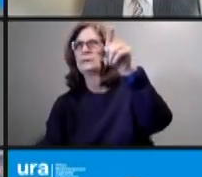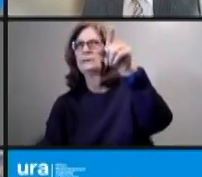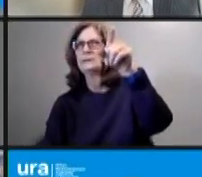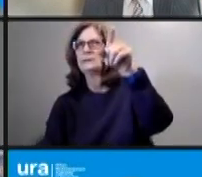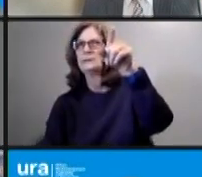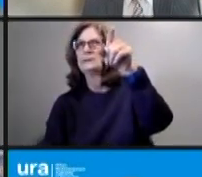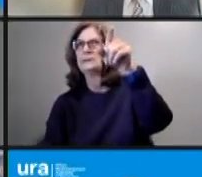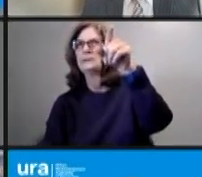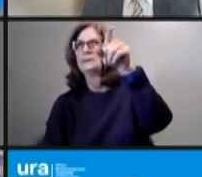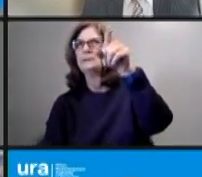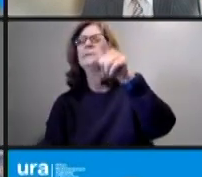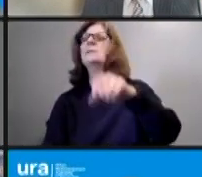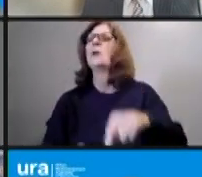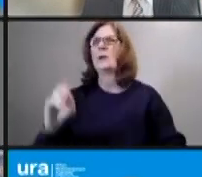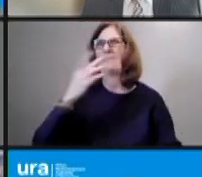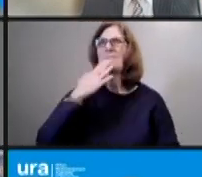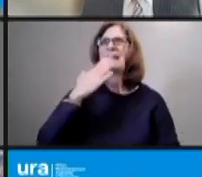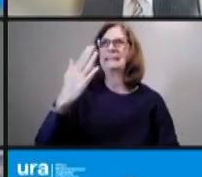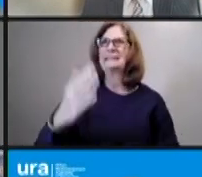Thanks.